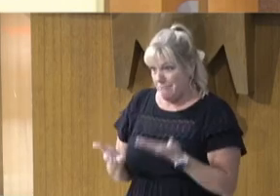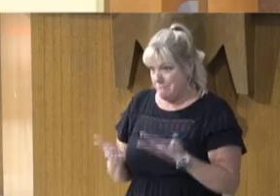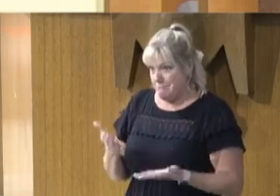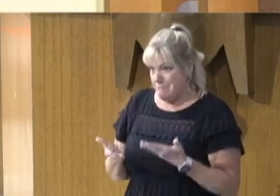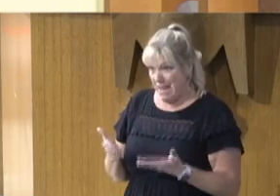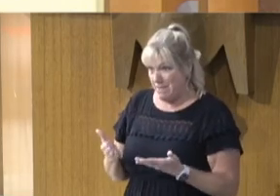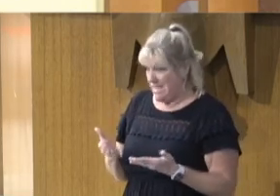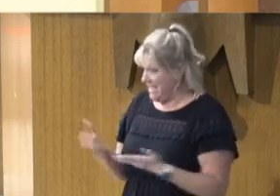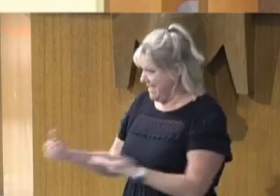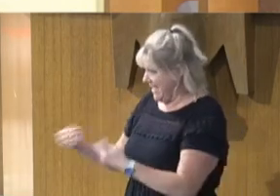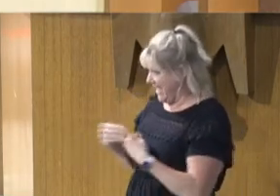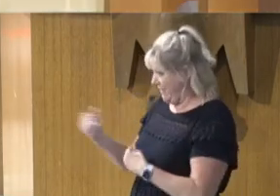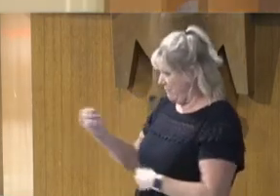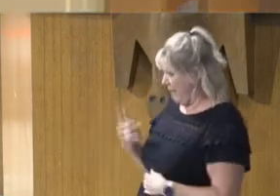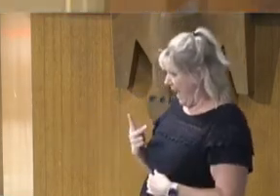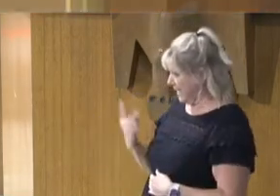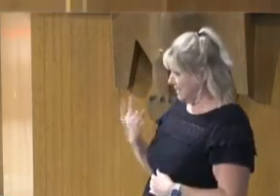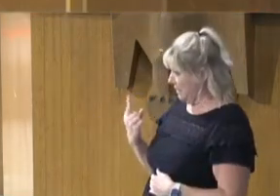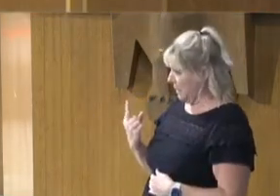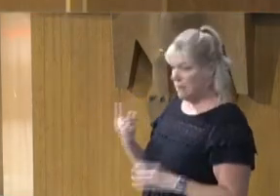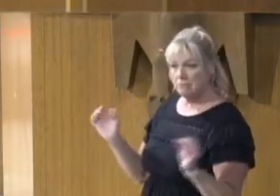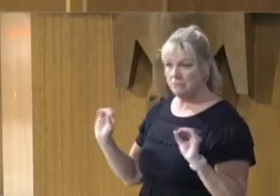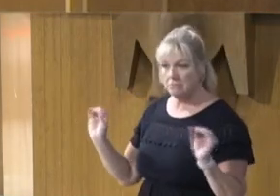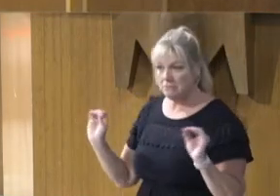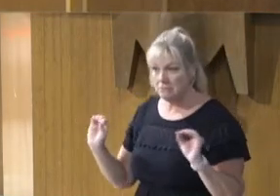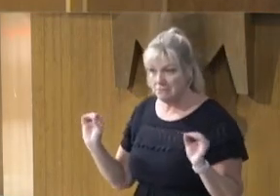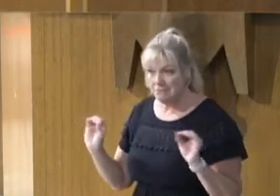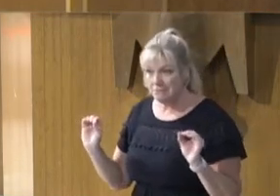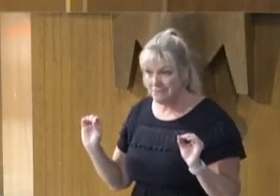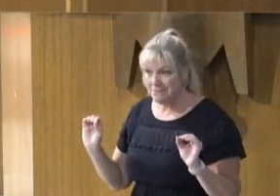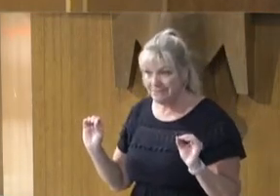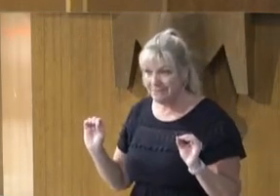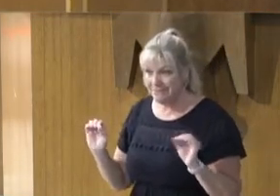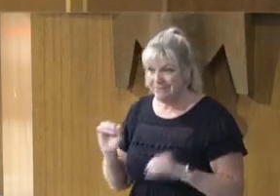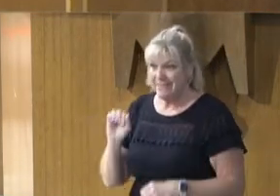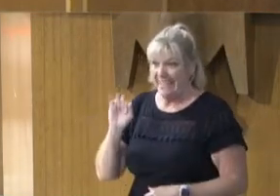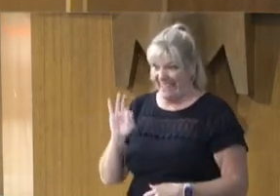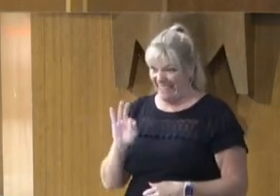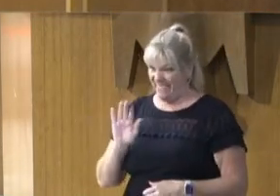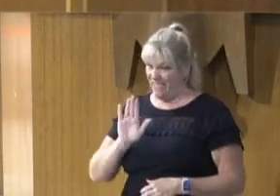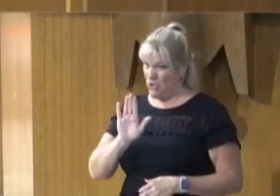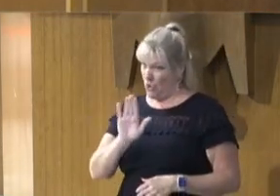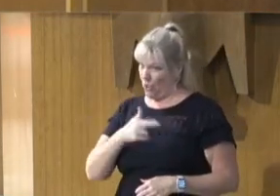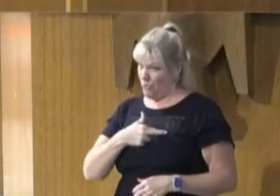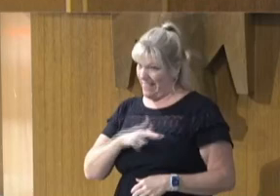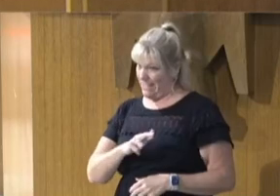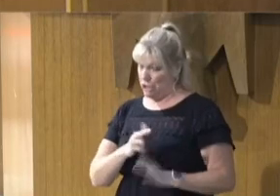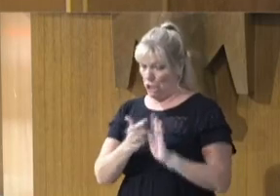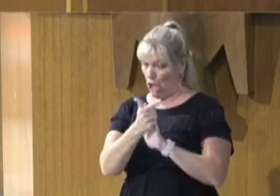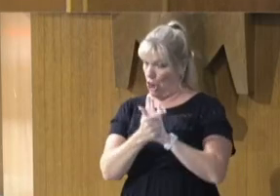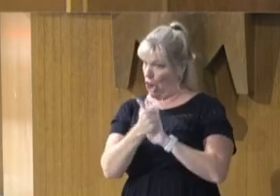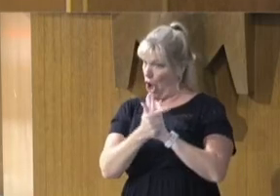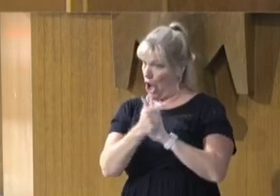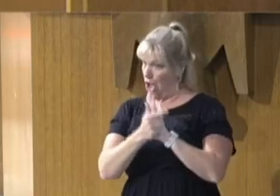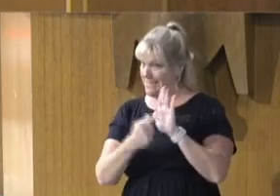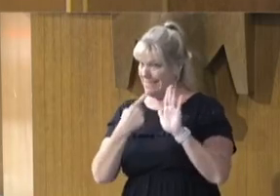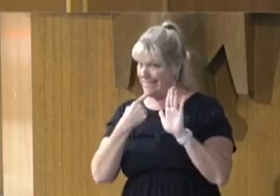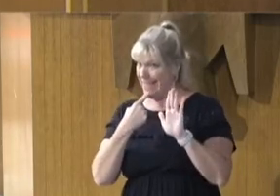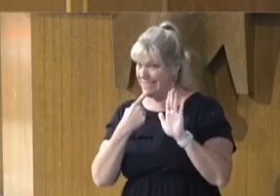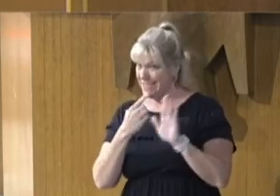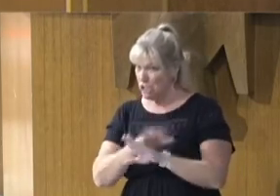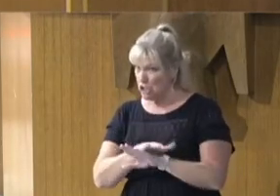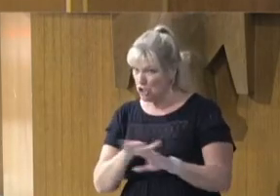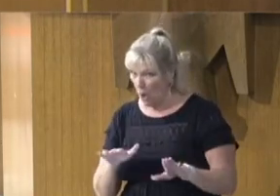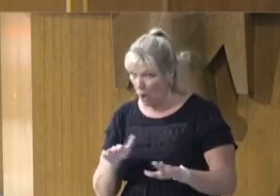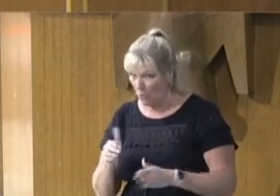nothing in return for your actions. And if the laws of your religion have become such that they prevent